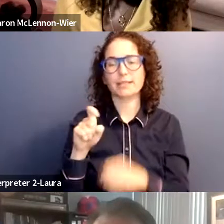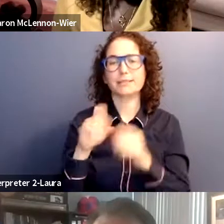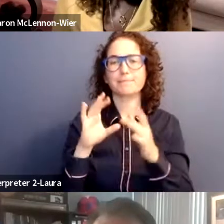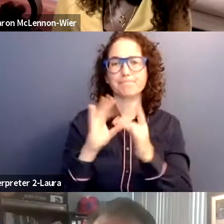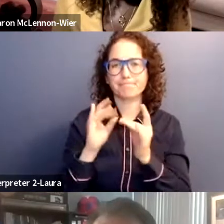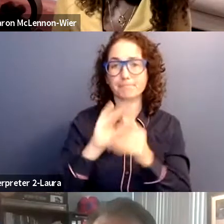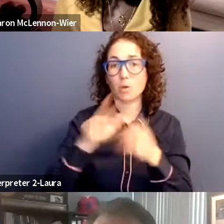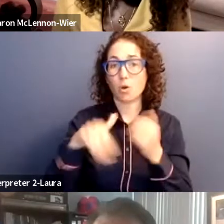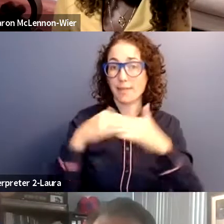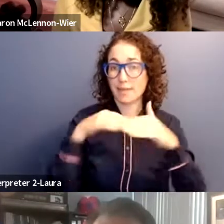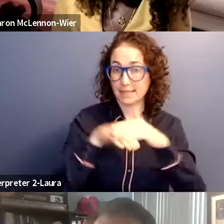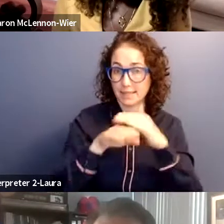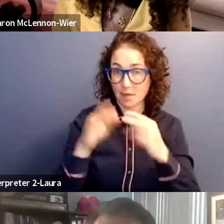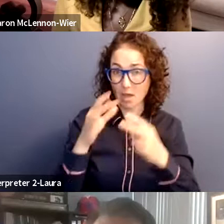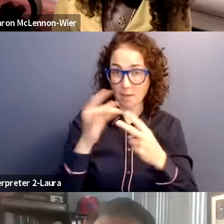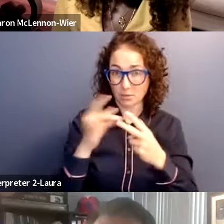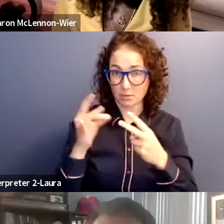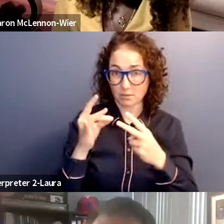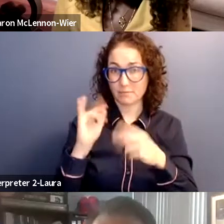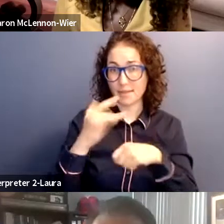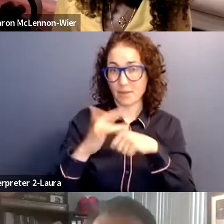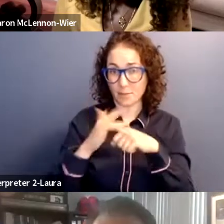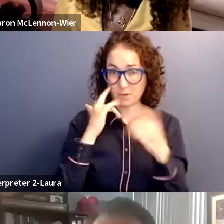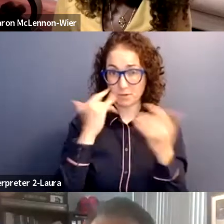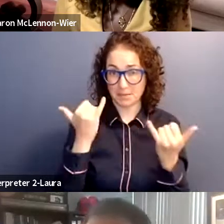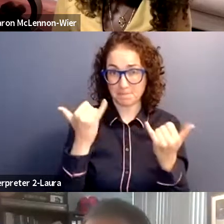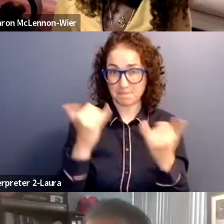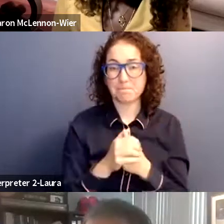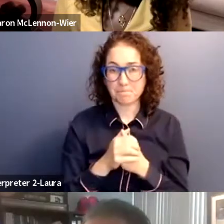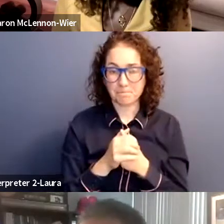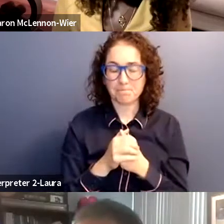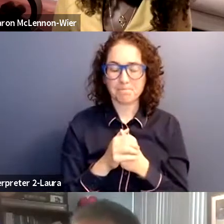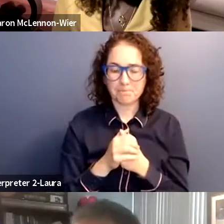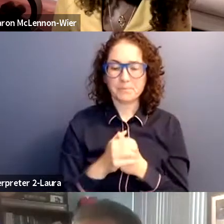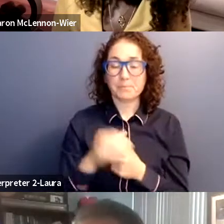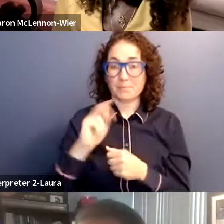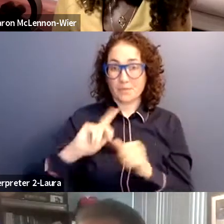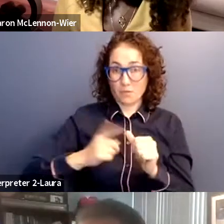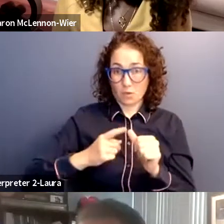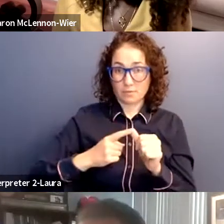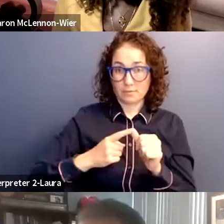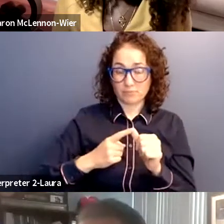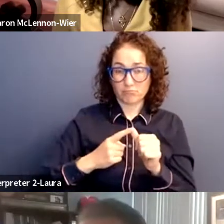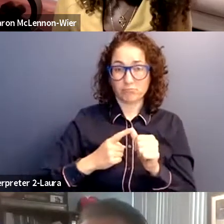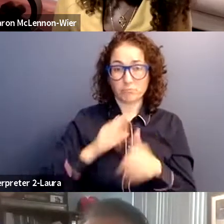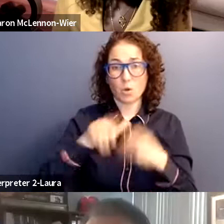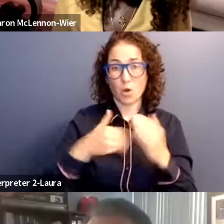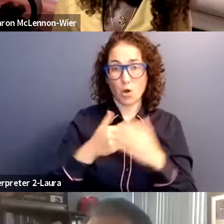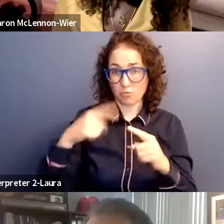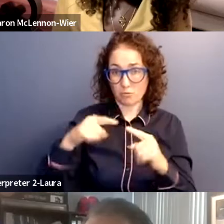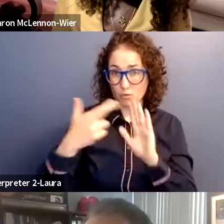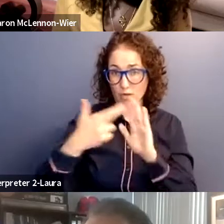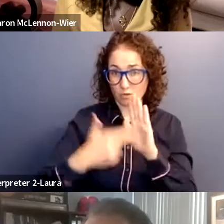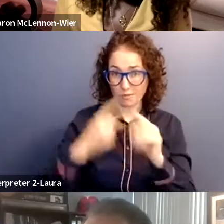the accessibility options available for this presentation. First, all participants who registered for this